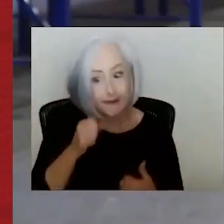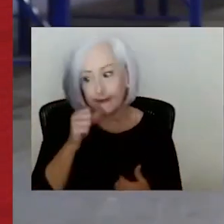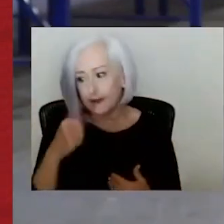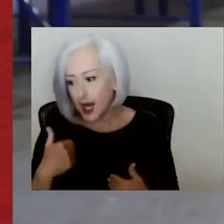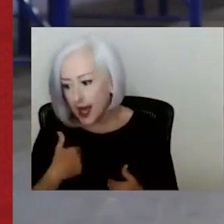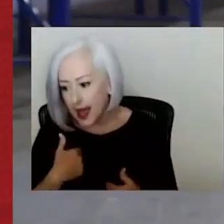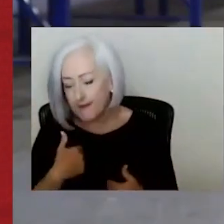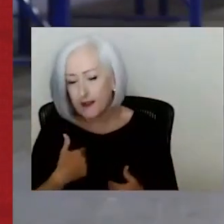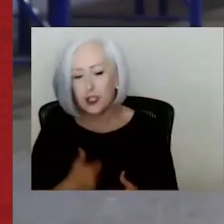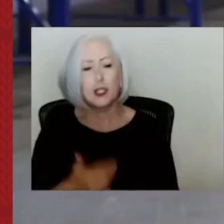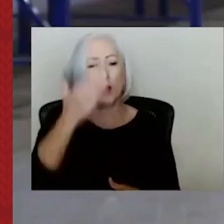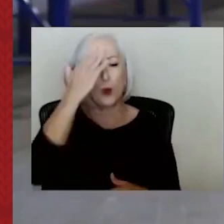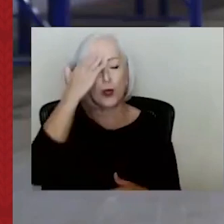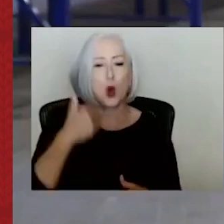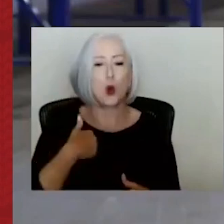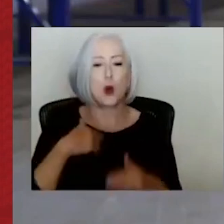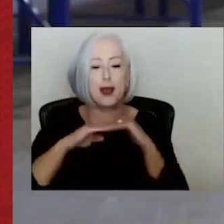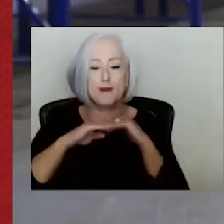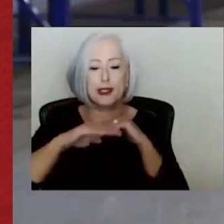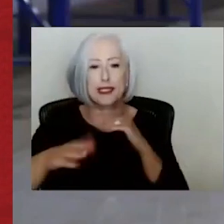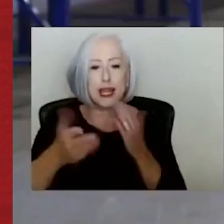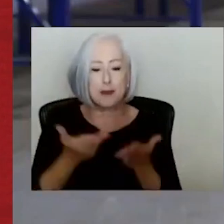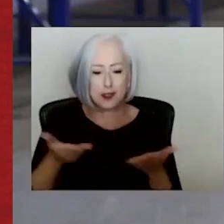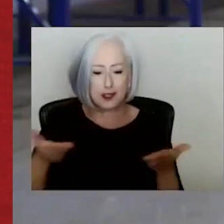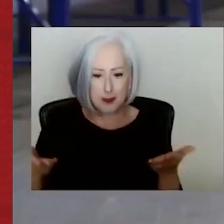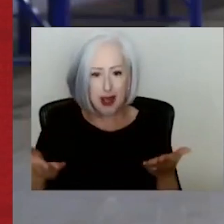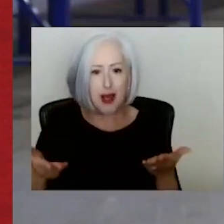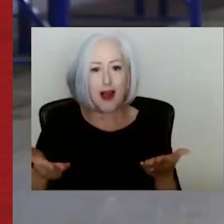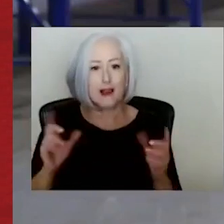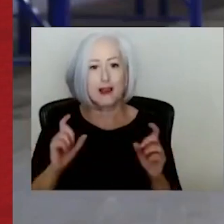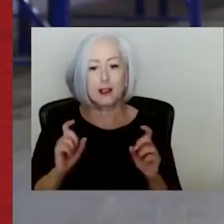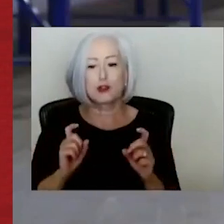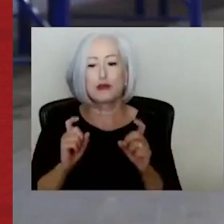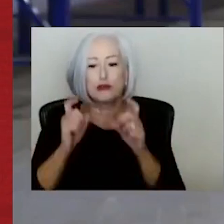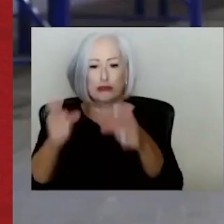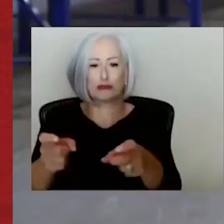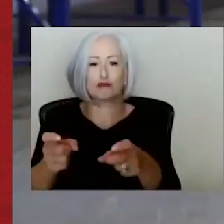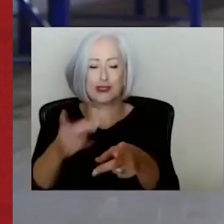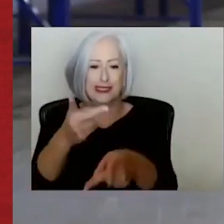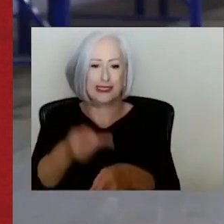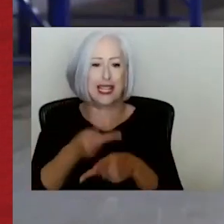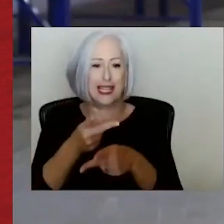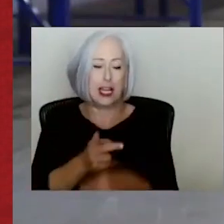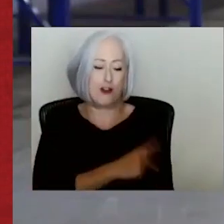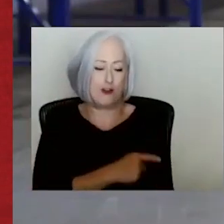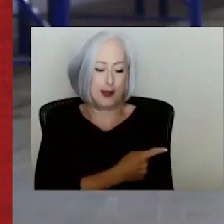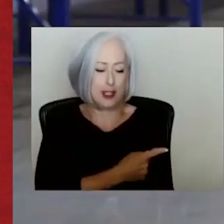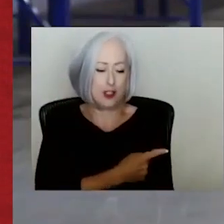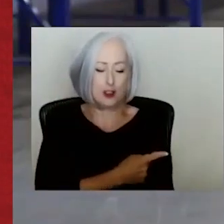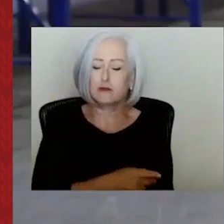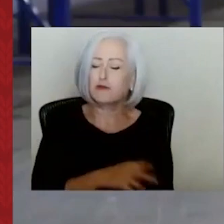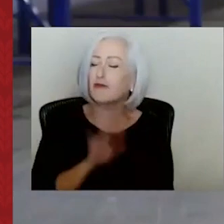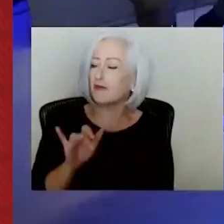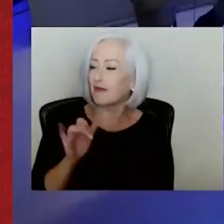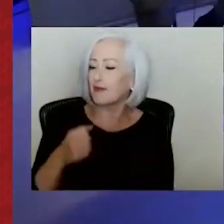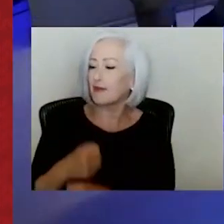supply chain that's going to provide that volume that we need to take care of patients. Yeah, that does make a difference. Okay, Chris,